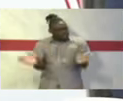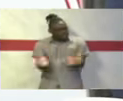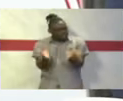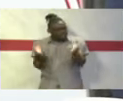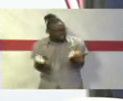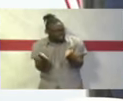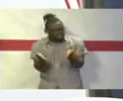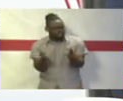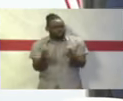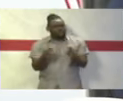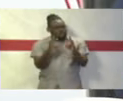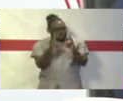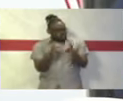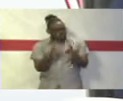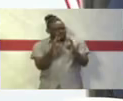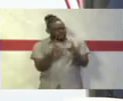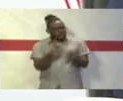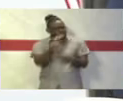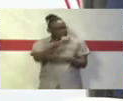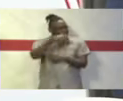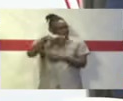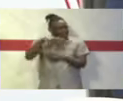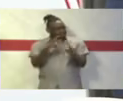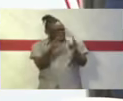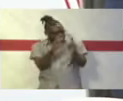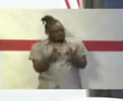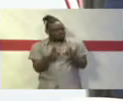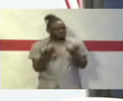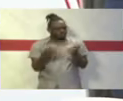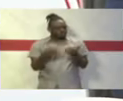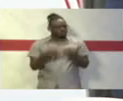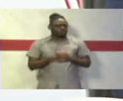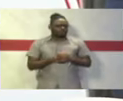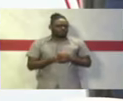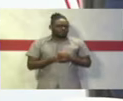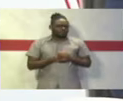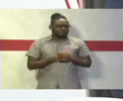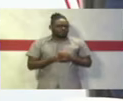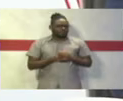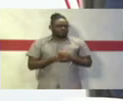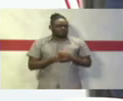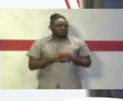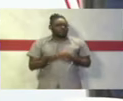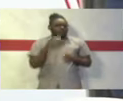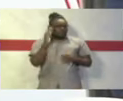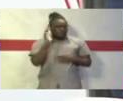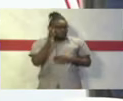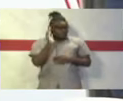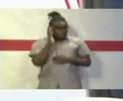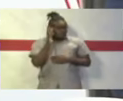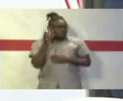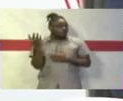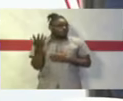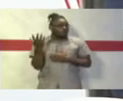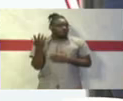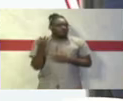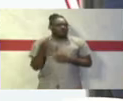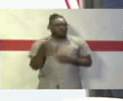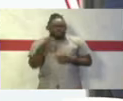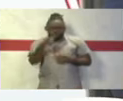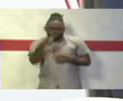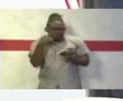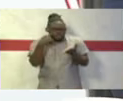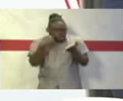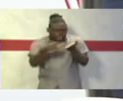utilize the app, commingling that app use with the SpO2 monitors that are issued to you via the emergency department.